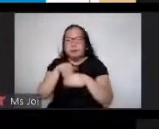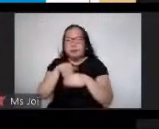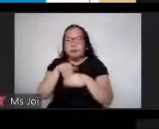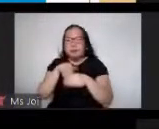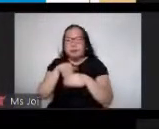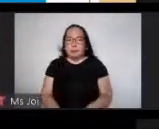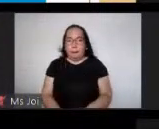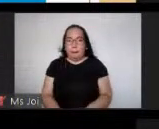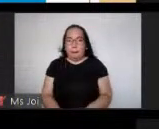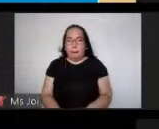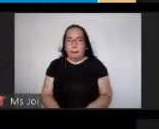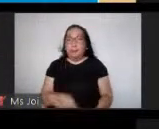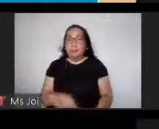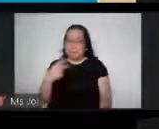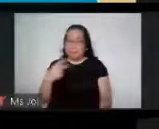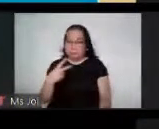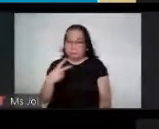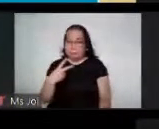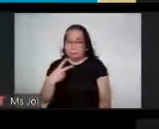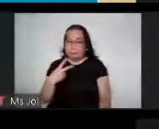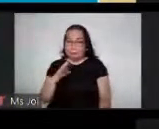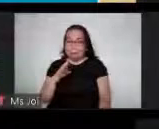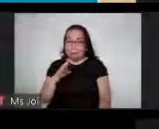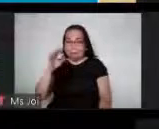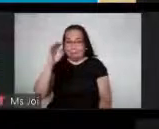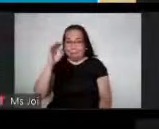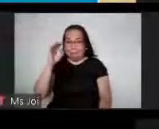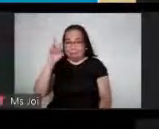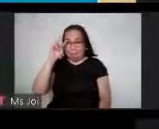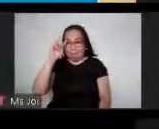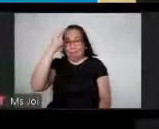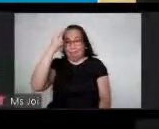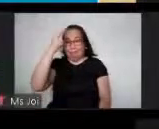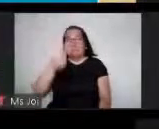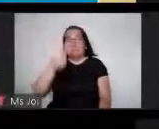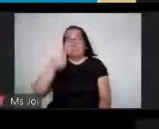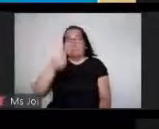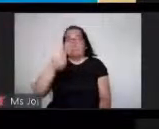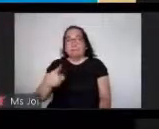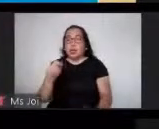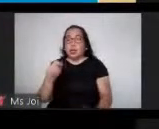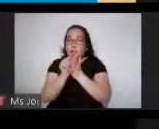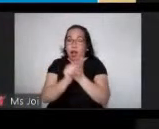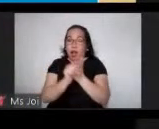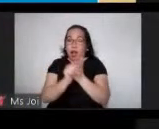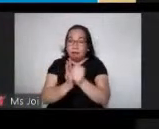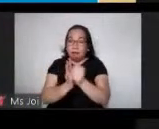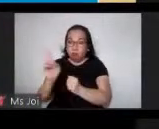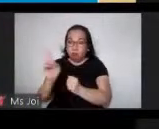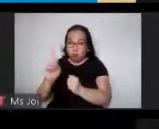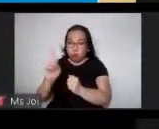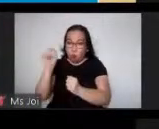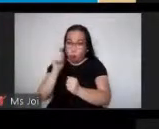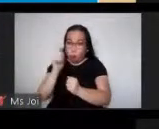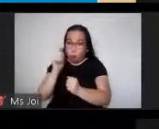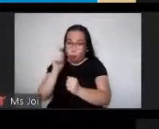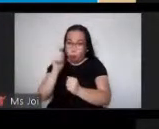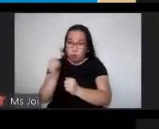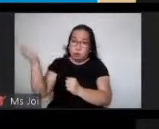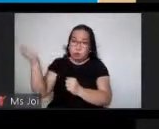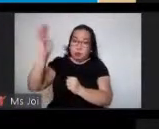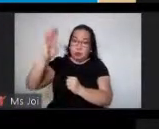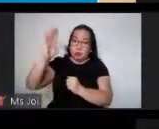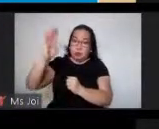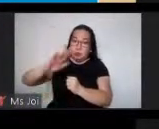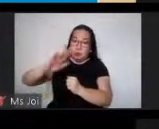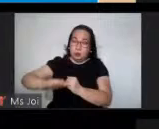Now, another myth is wear gloves the whole time when you're in the house, or is wearing